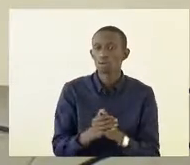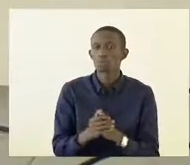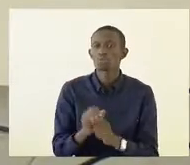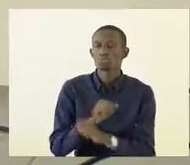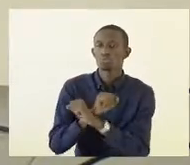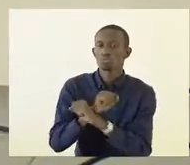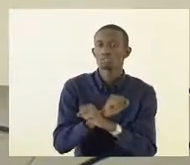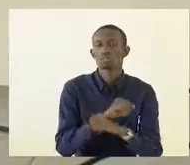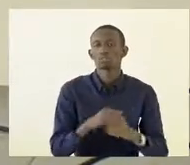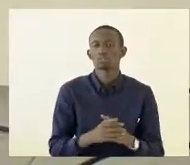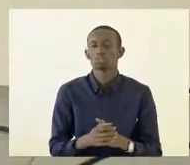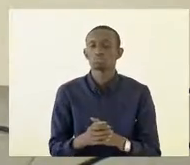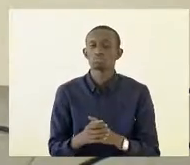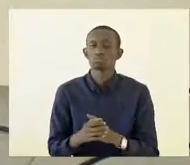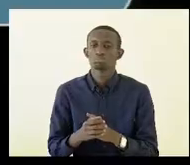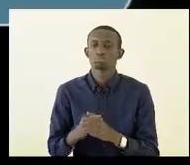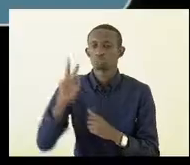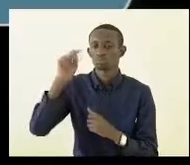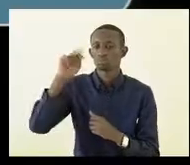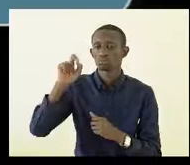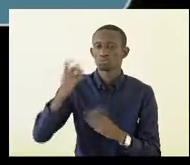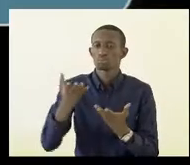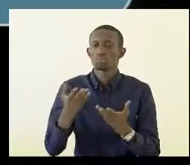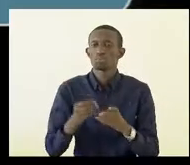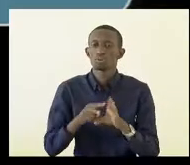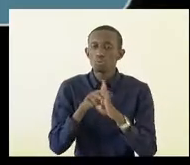do the farming, and it looks wonderful.